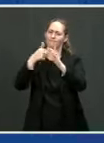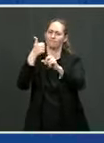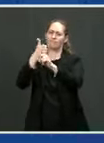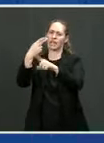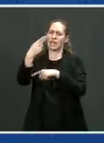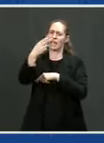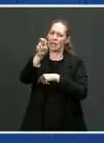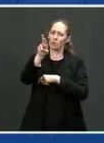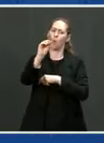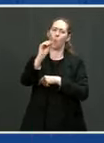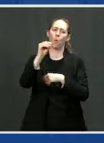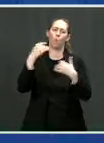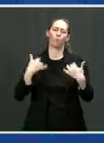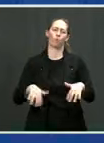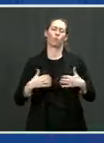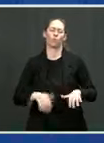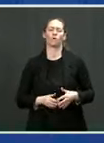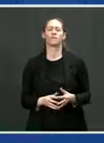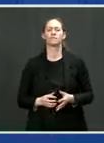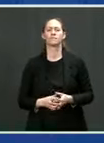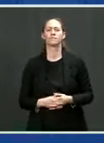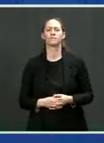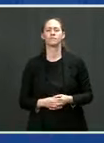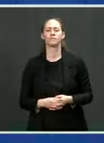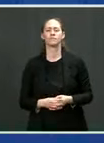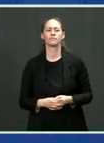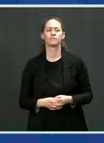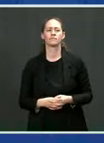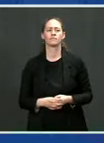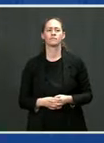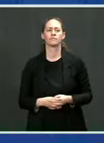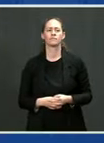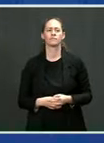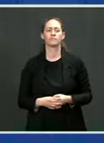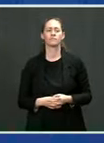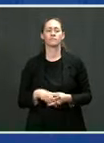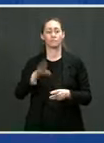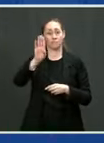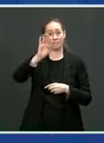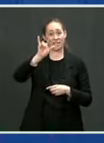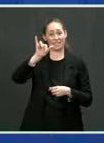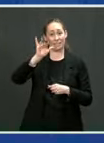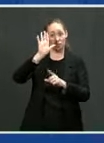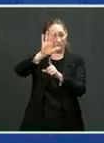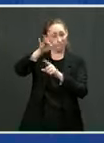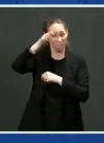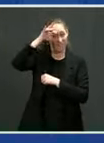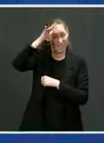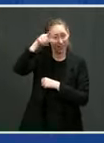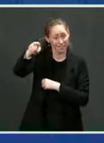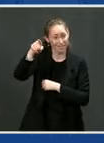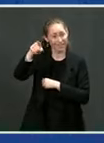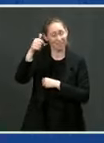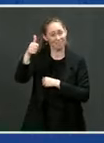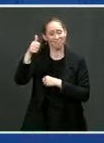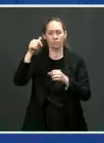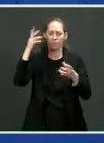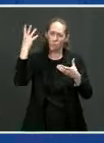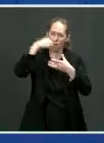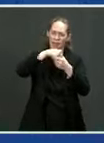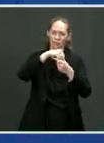And he's part of you. It's in your blood. My prayer for you is that moment of the smile